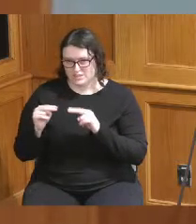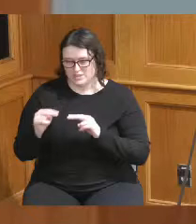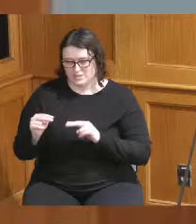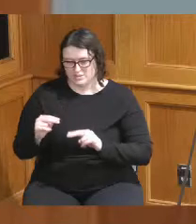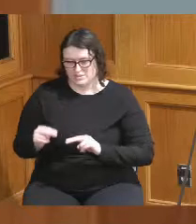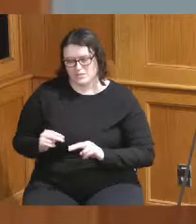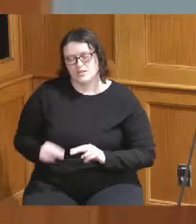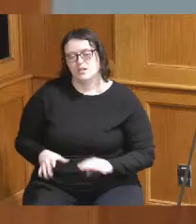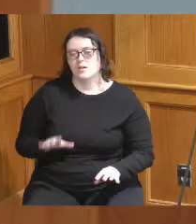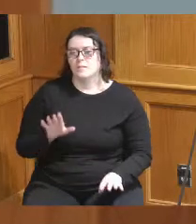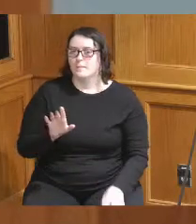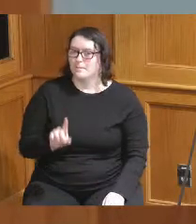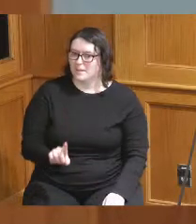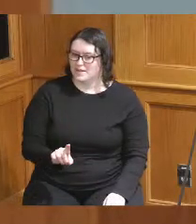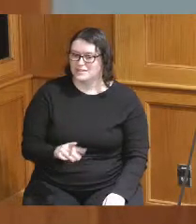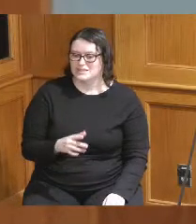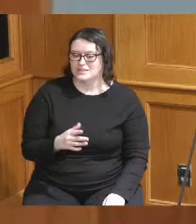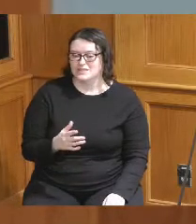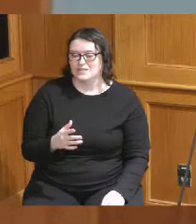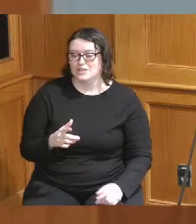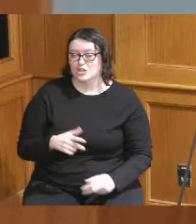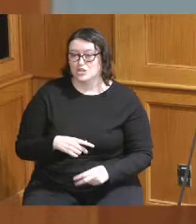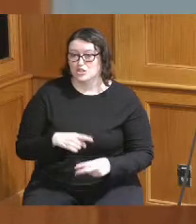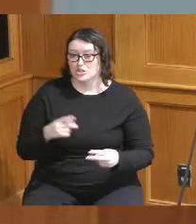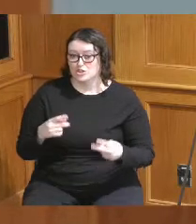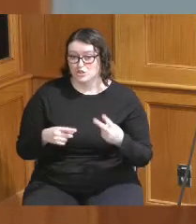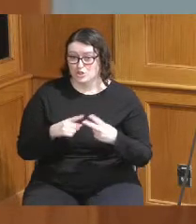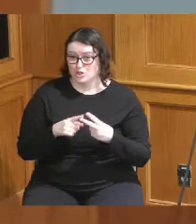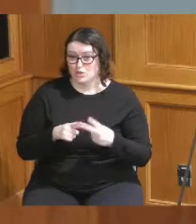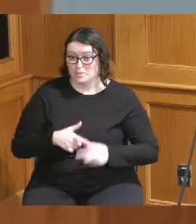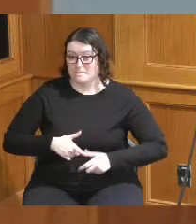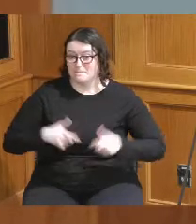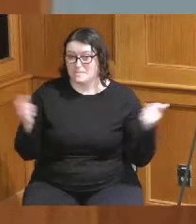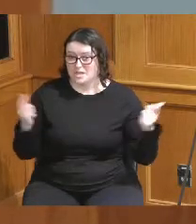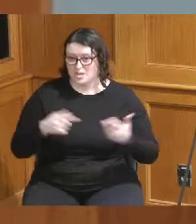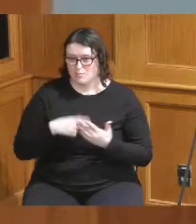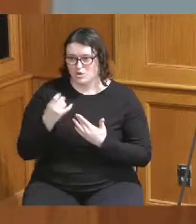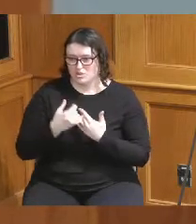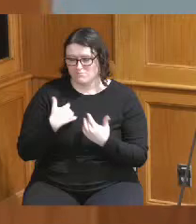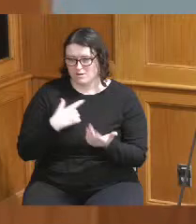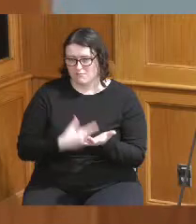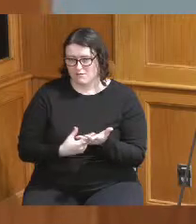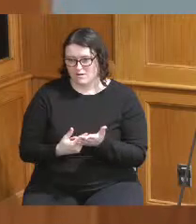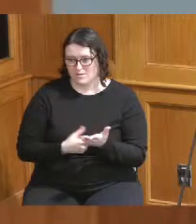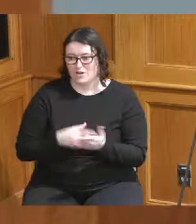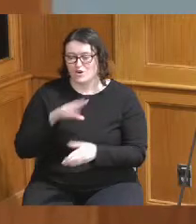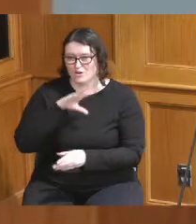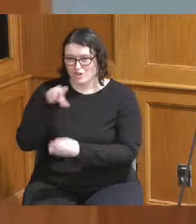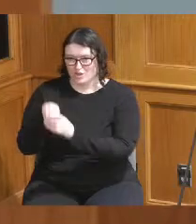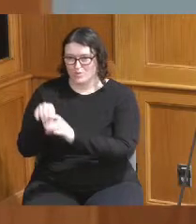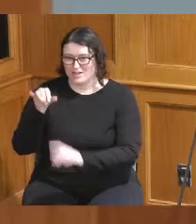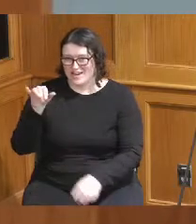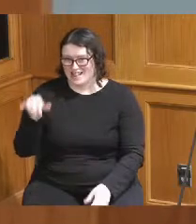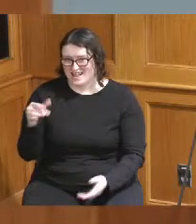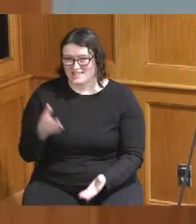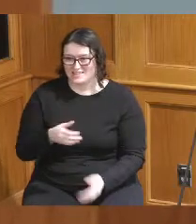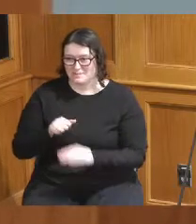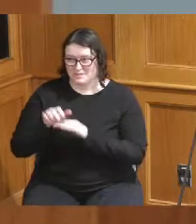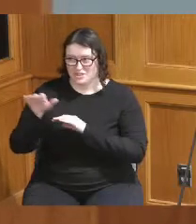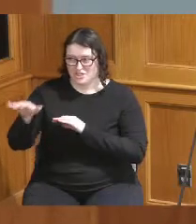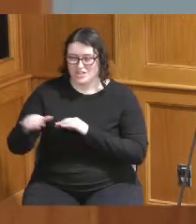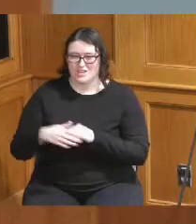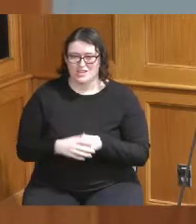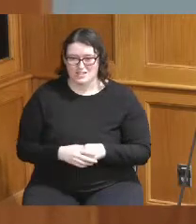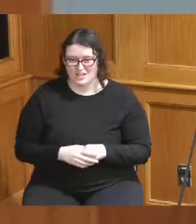as the two large ones that I spoke about earlier are in that and